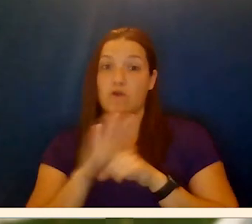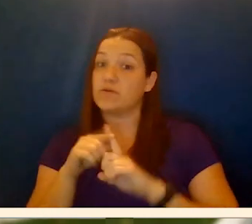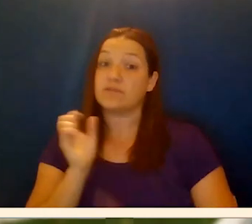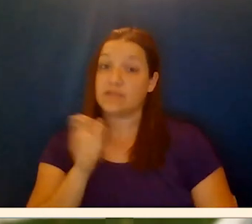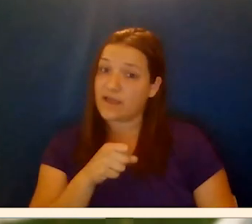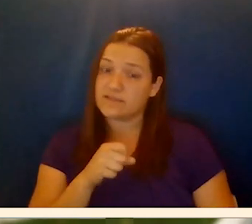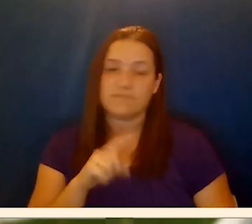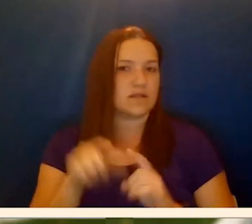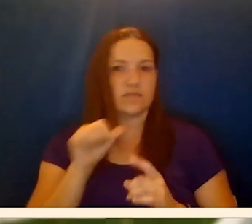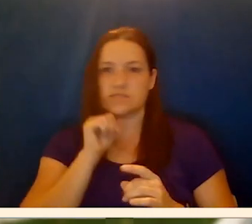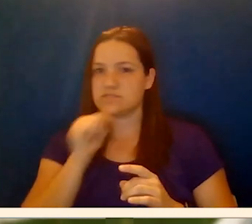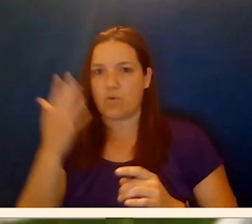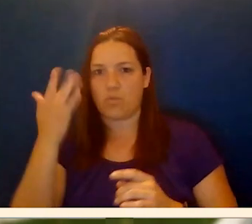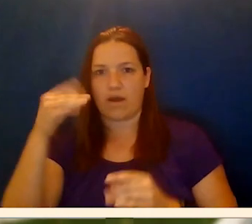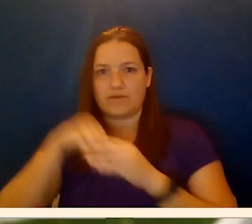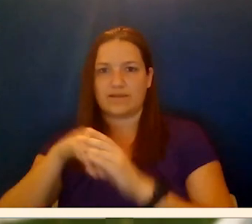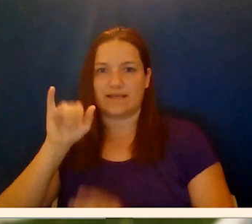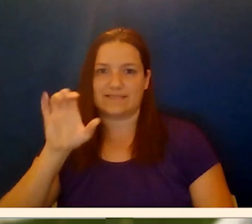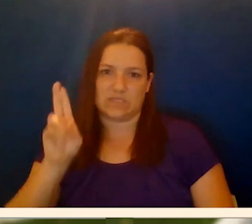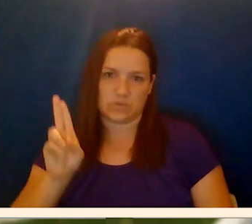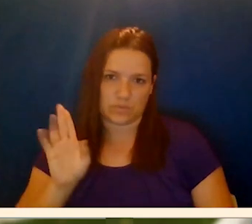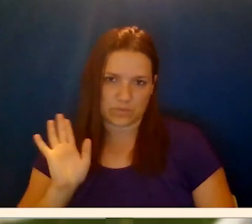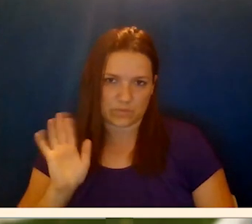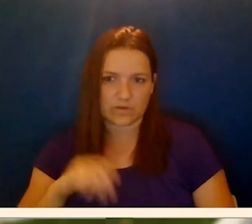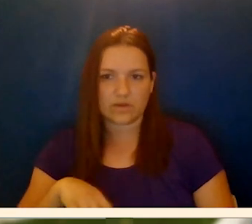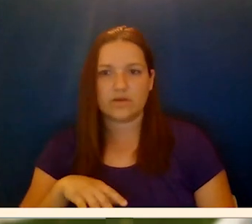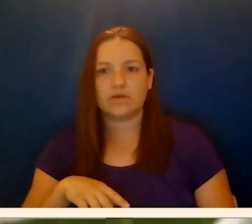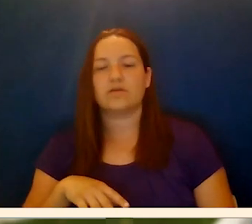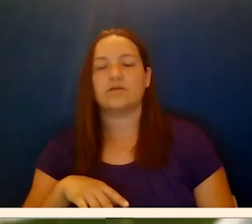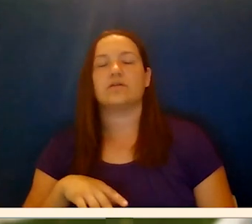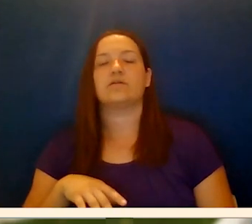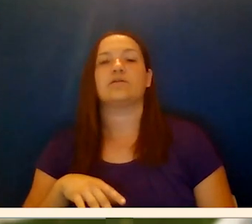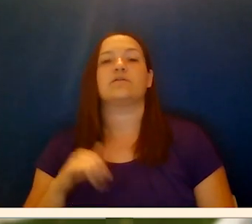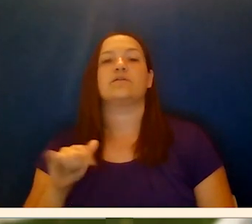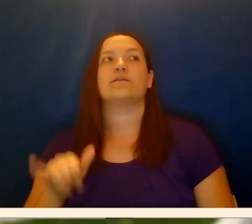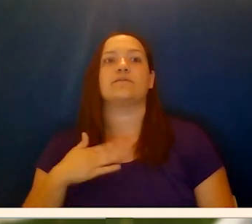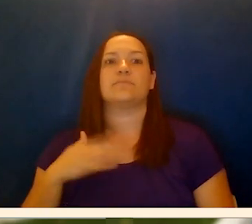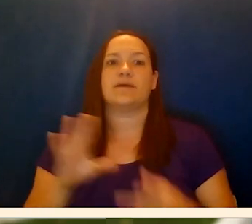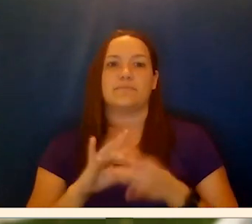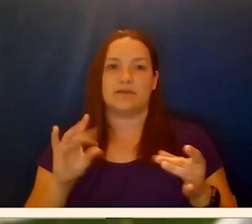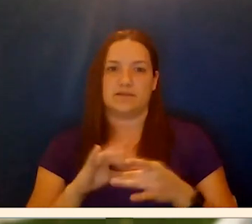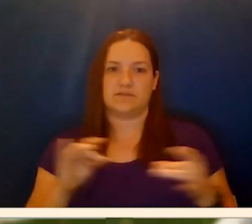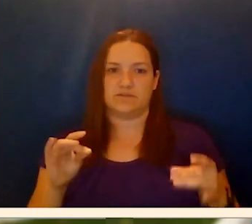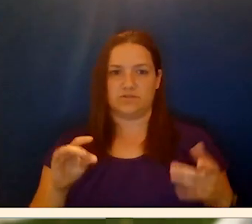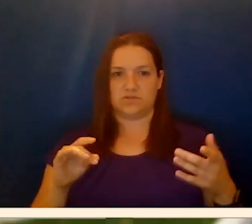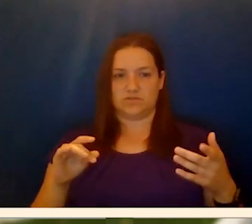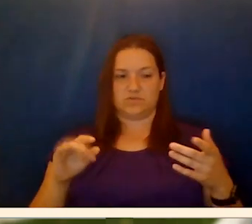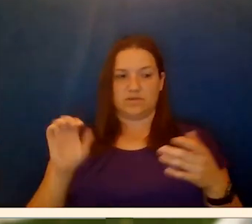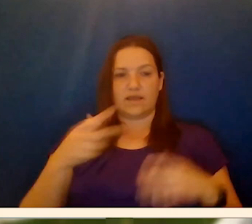So again, that's been, you know, my message is that even though the vaccine might be waning in some of